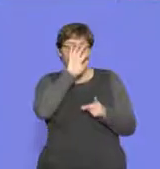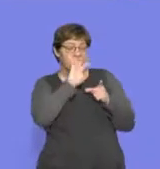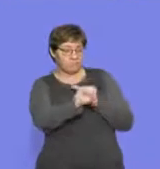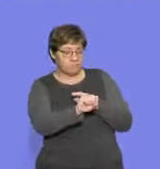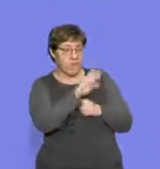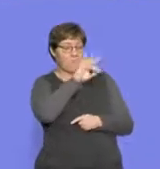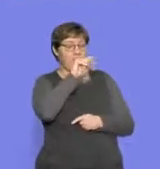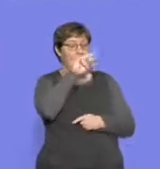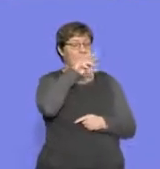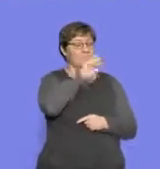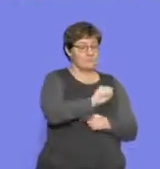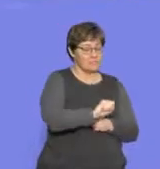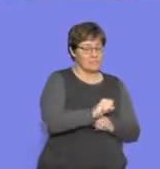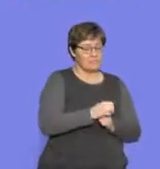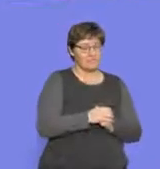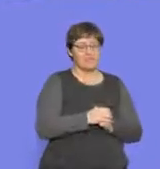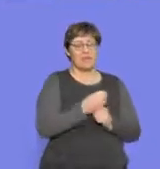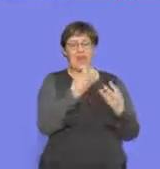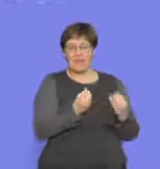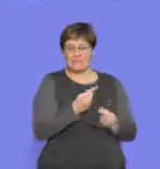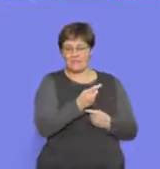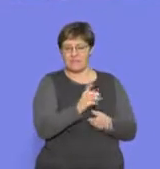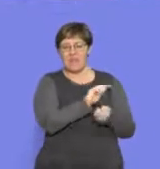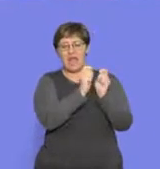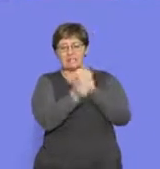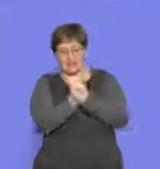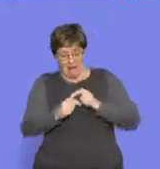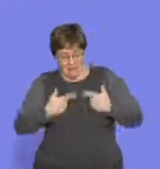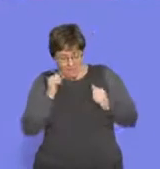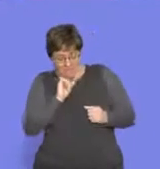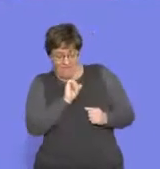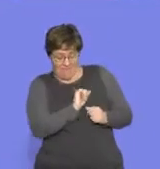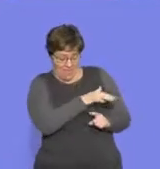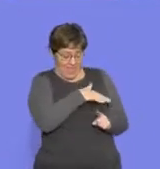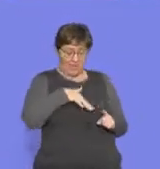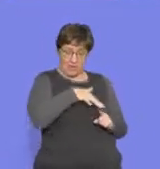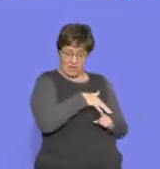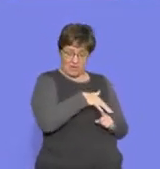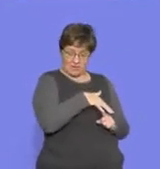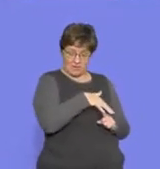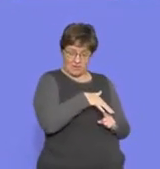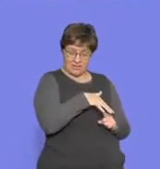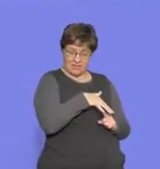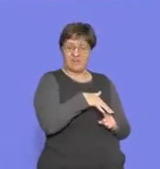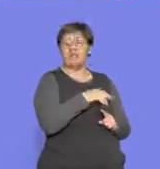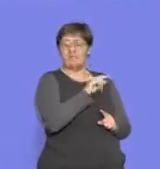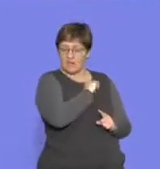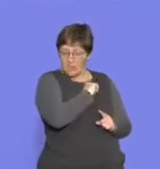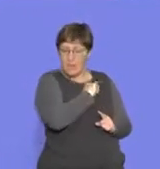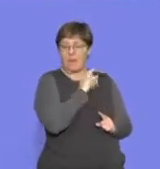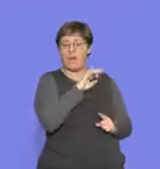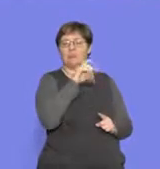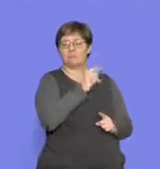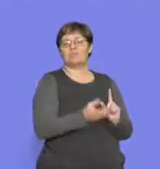in a biome, you have organisms adapted to living in those specific conditions. And that is what defines a